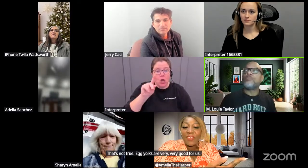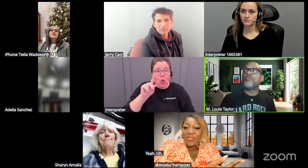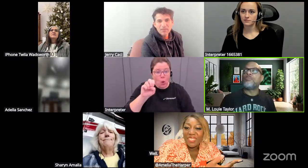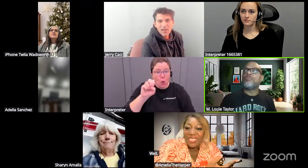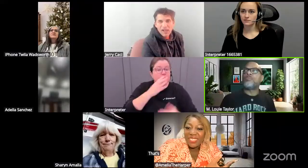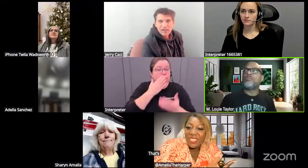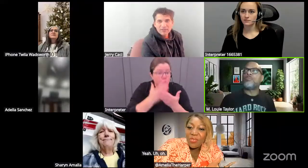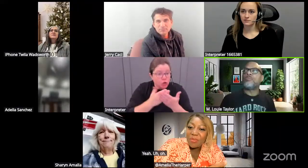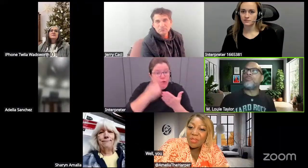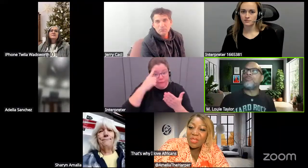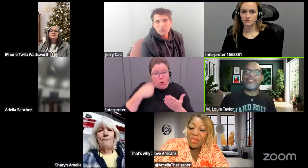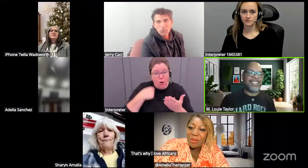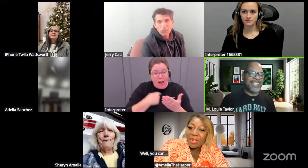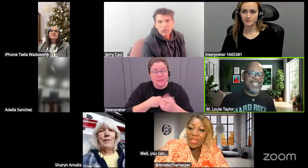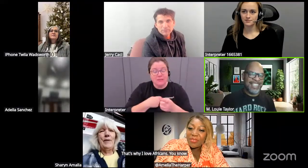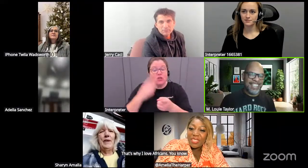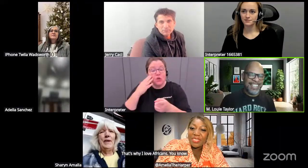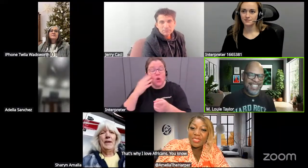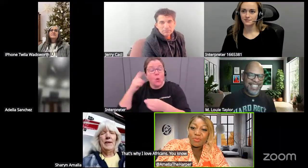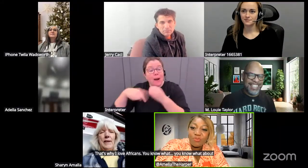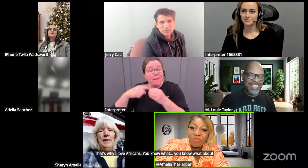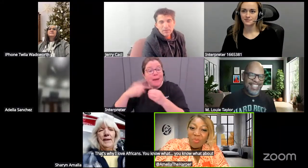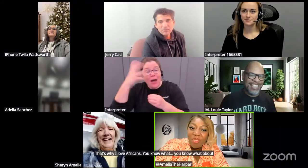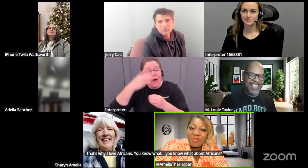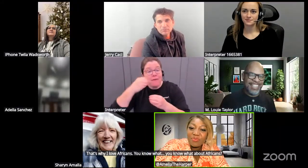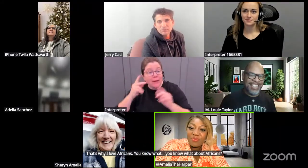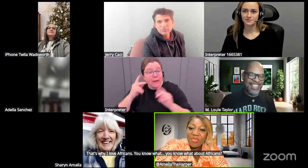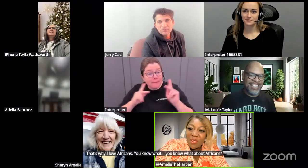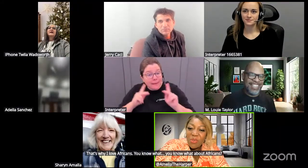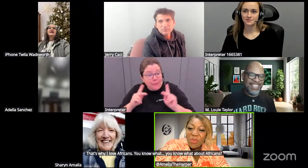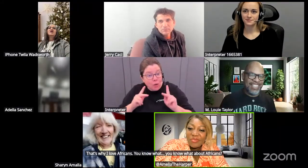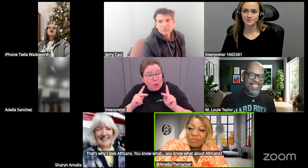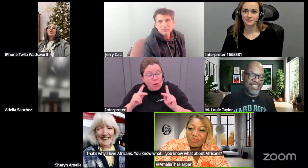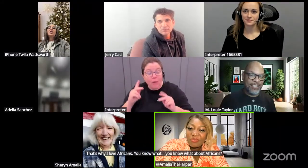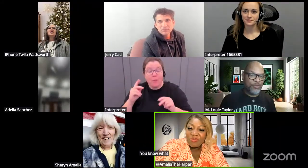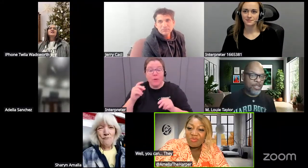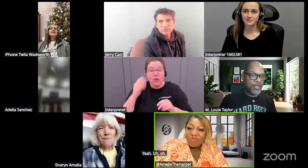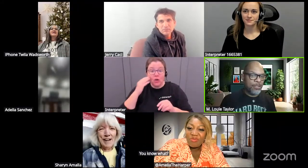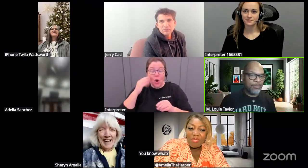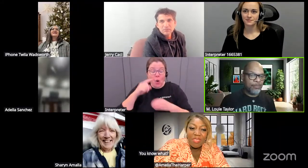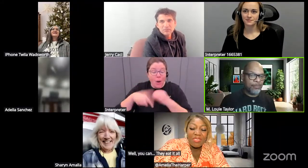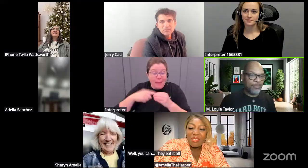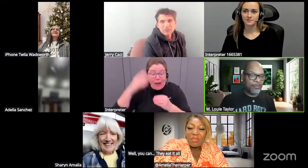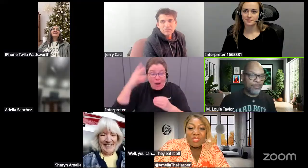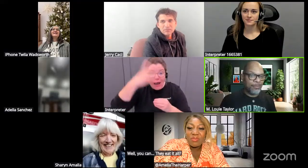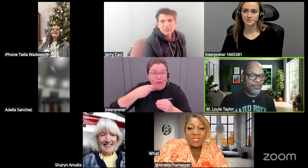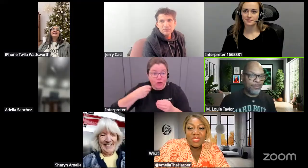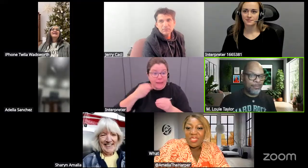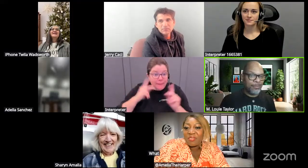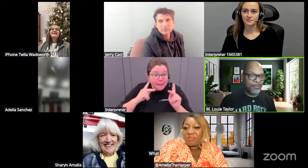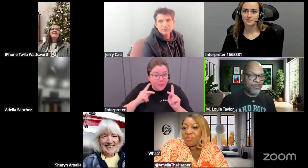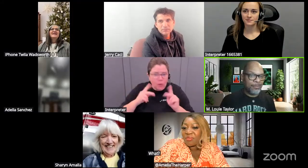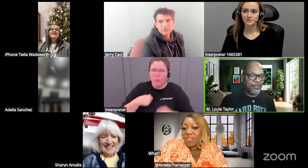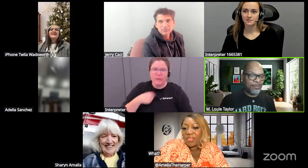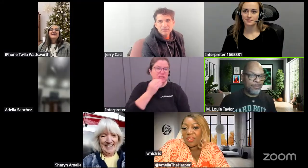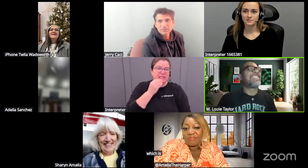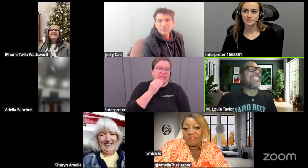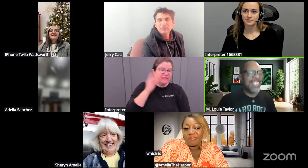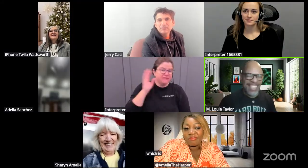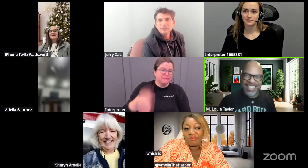can. Africans. You know what about Africans? You know They what? eat it all. What? We just eat.